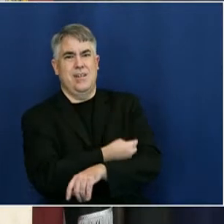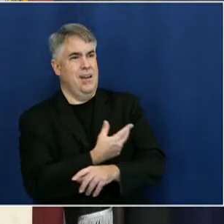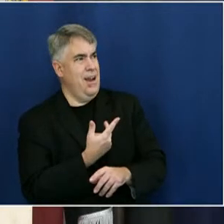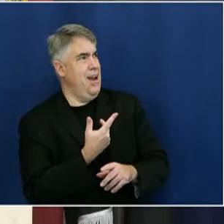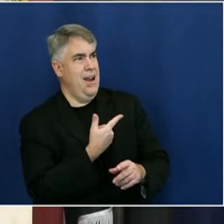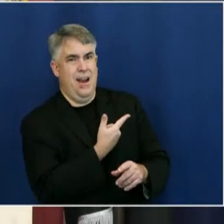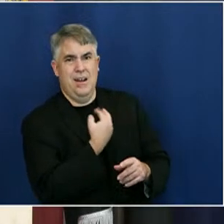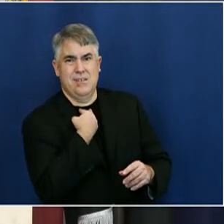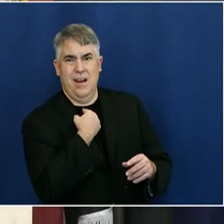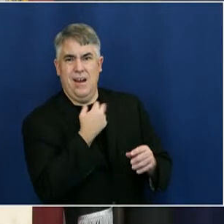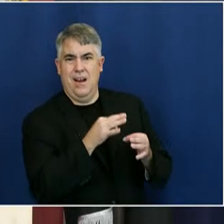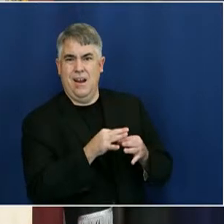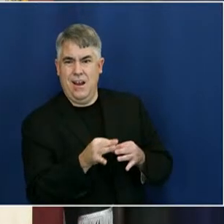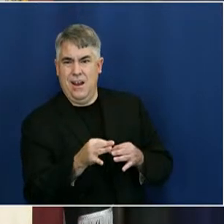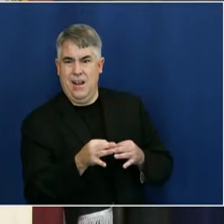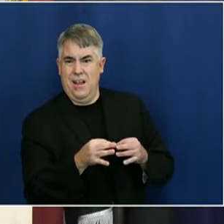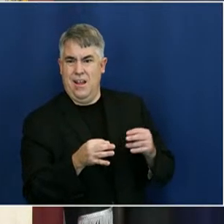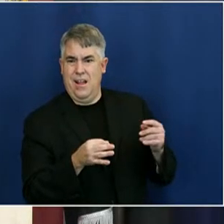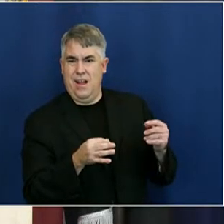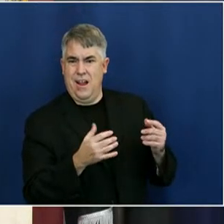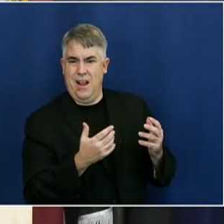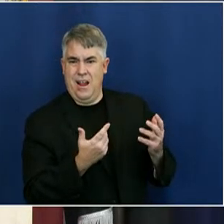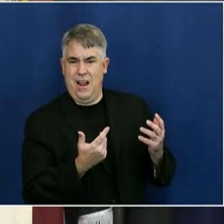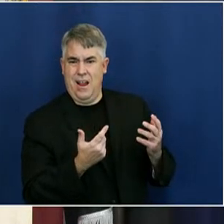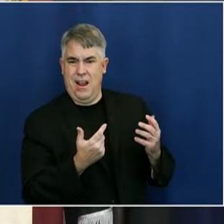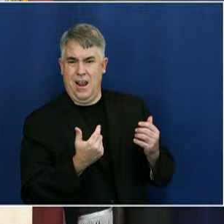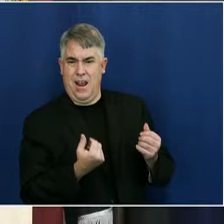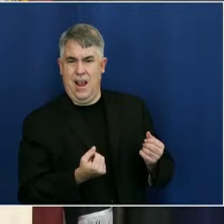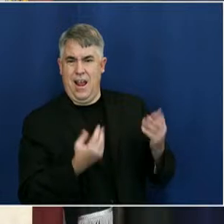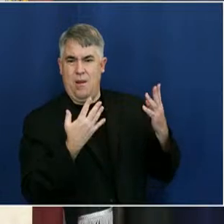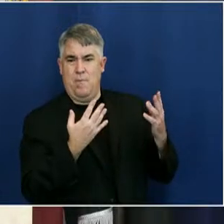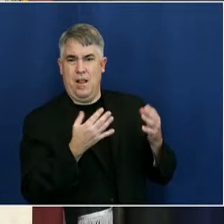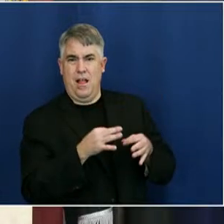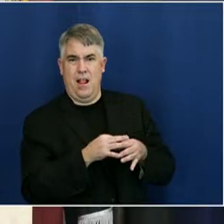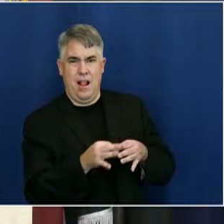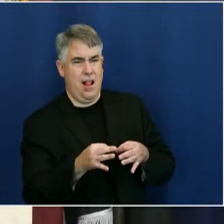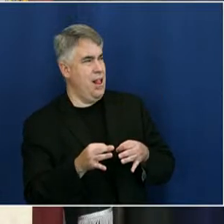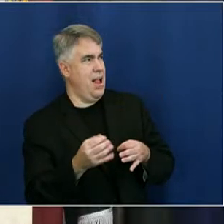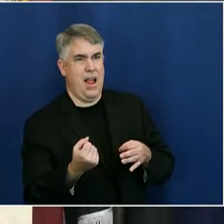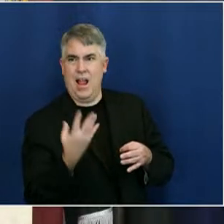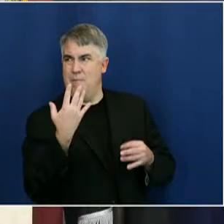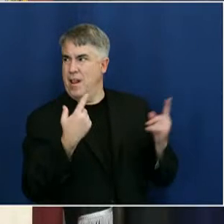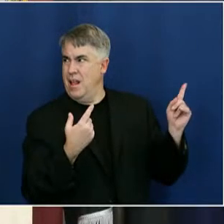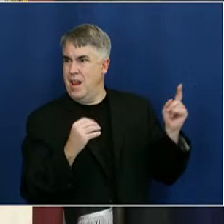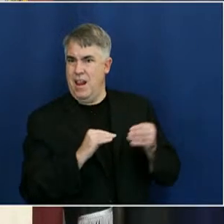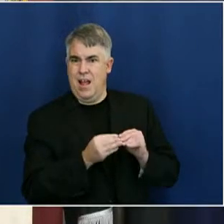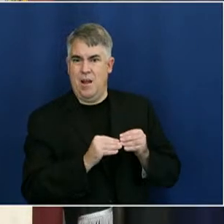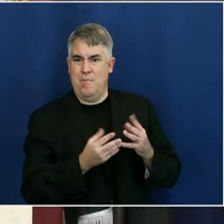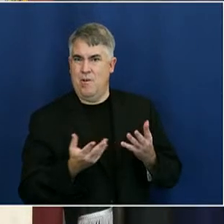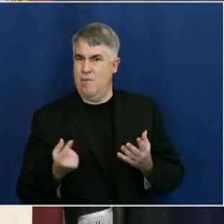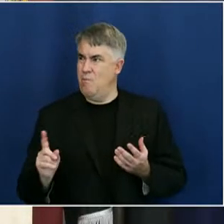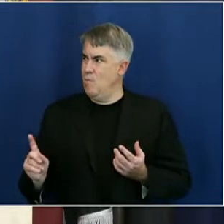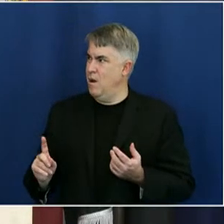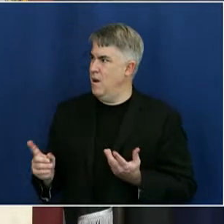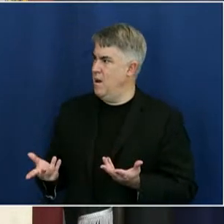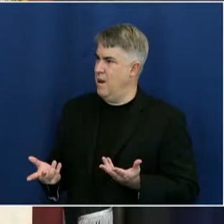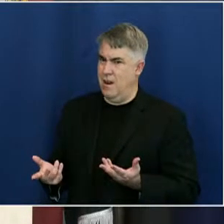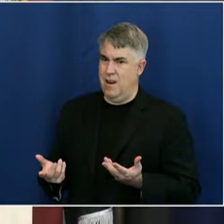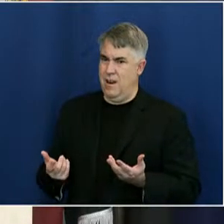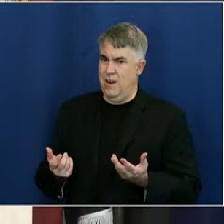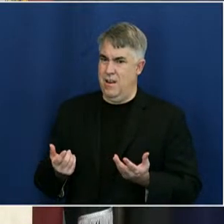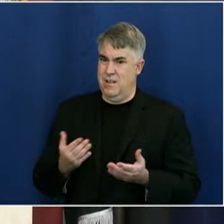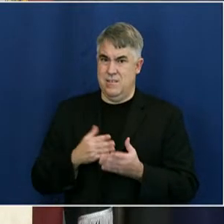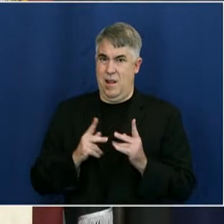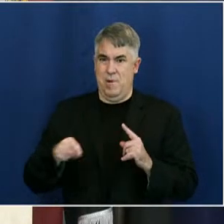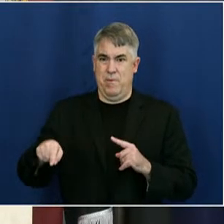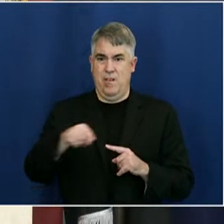currently on the books that the county is looking to reschedule, and in general, over the next couple of weeks, how how many